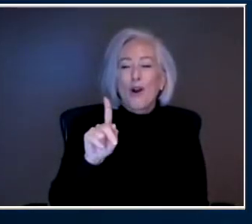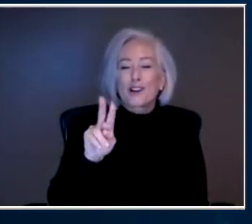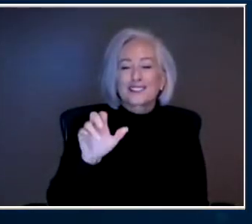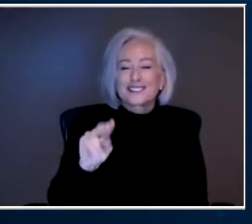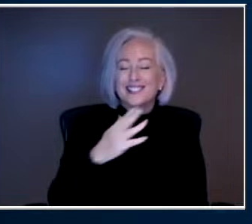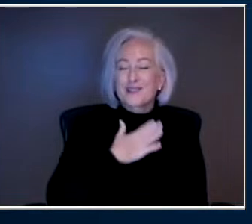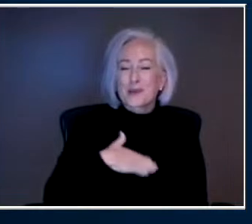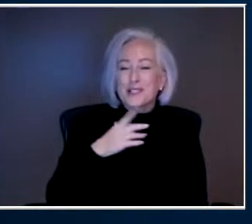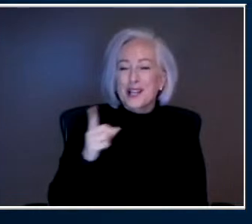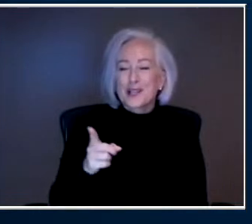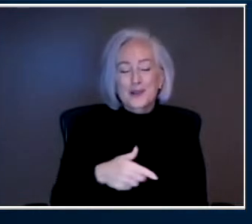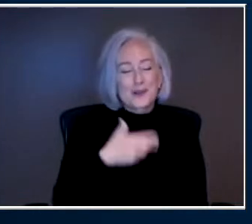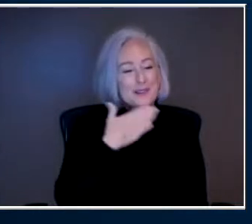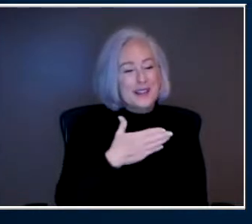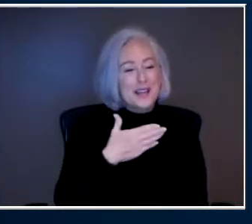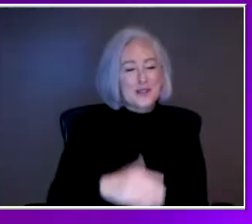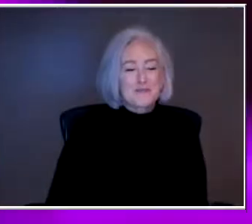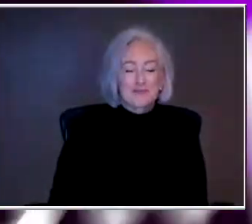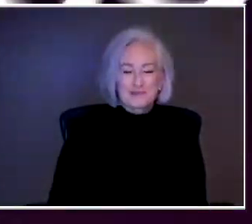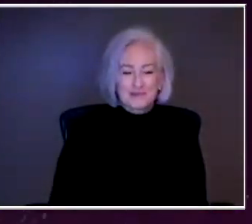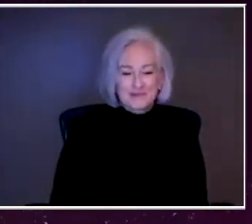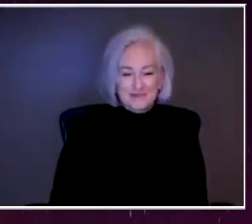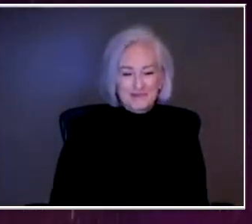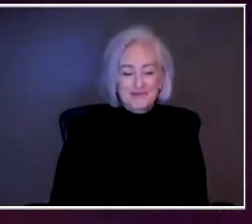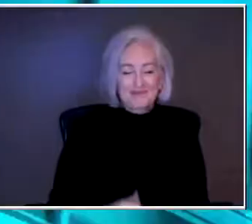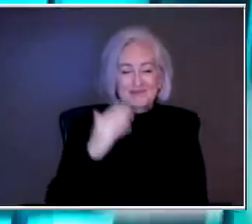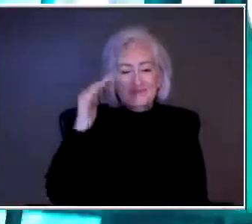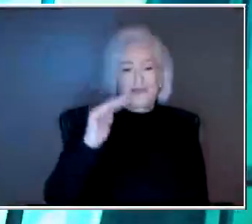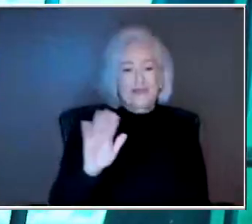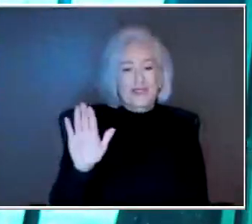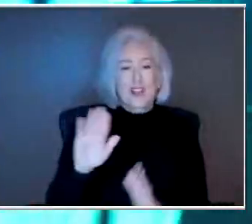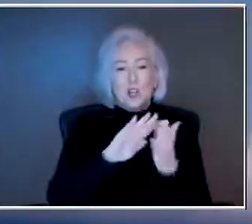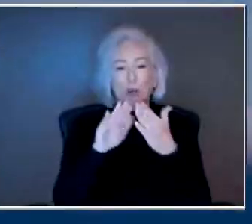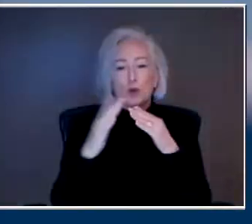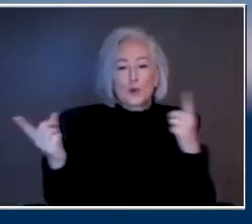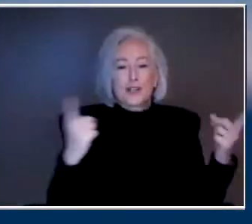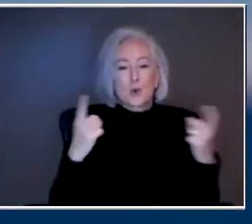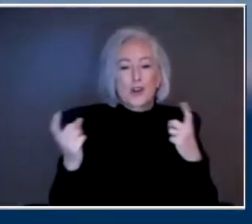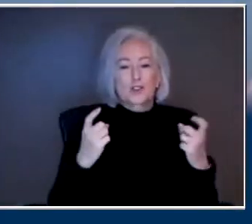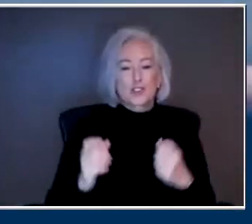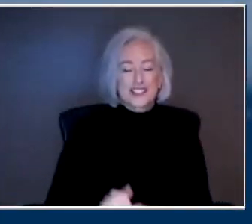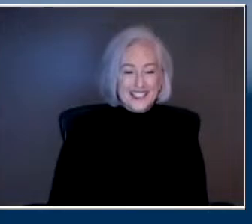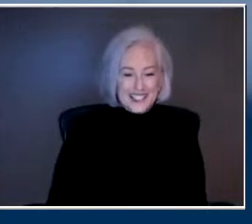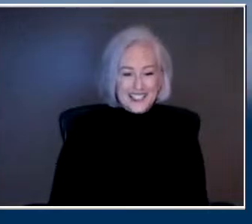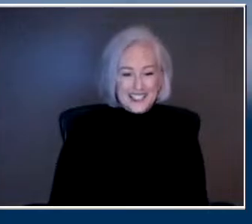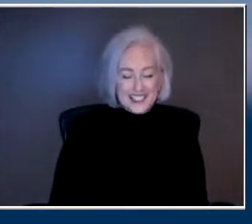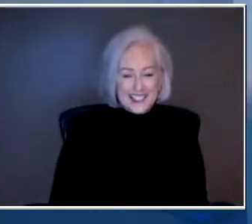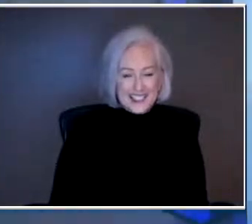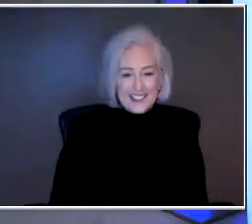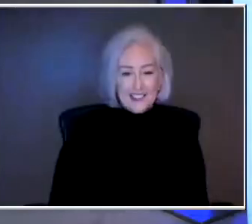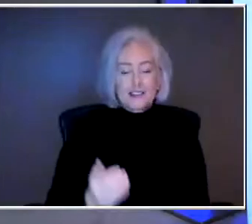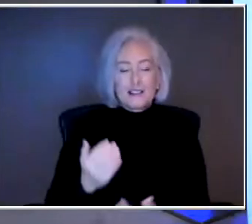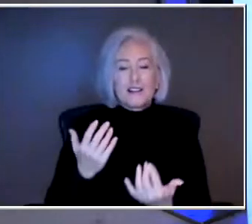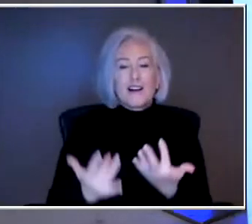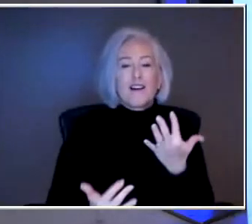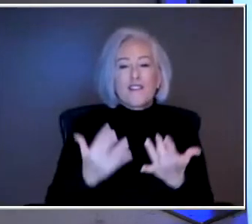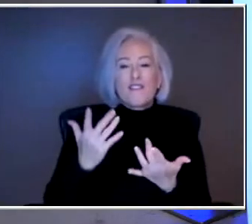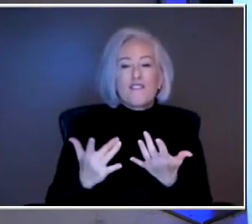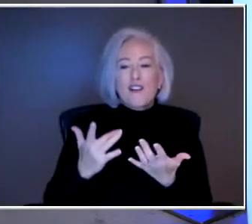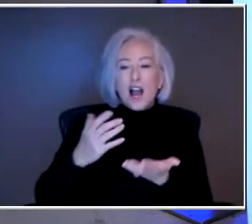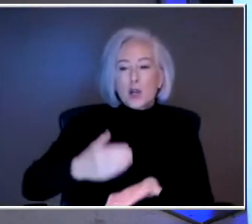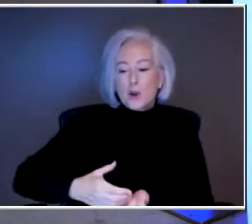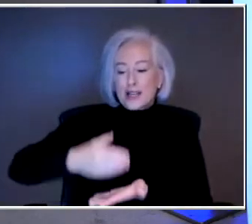Yeah, thank you. Thanks. All right, let's get to some questions from our viewers this morning. And Angie wants to know, do fire extinguishers